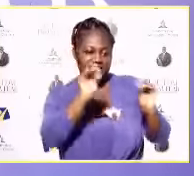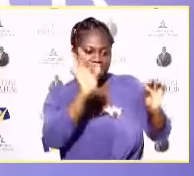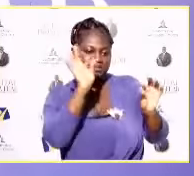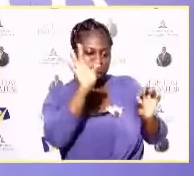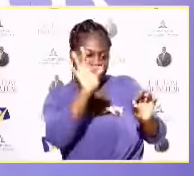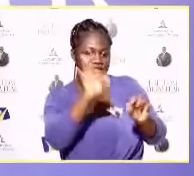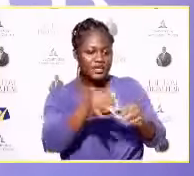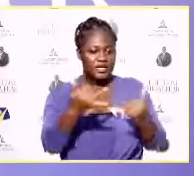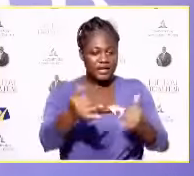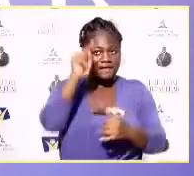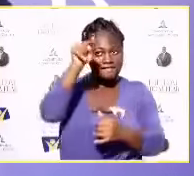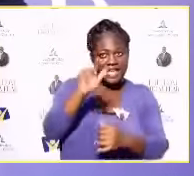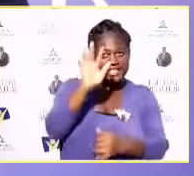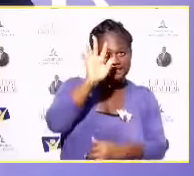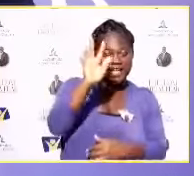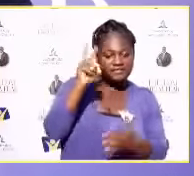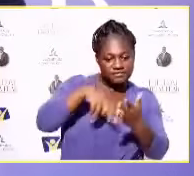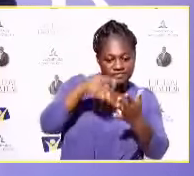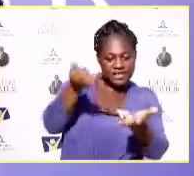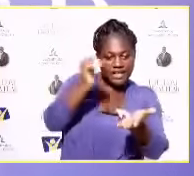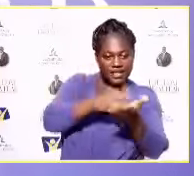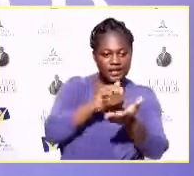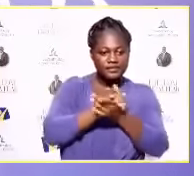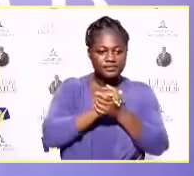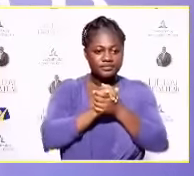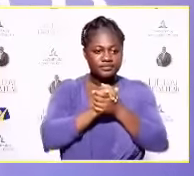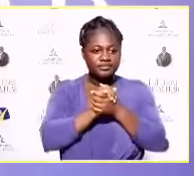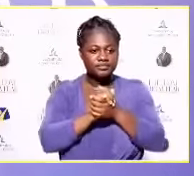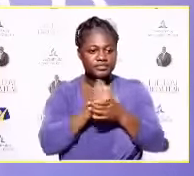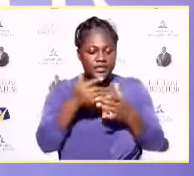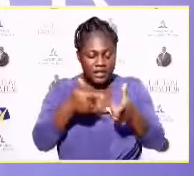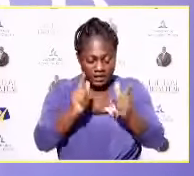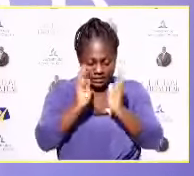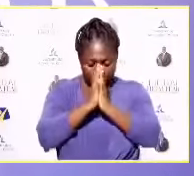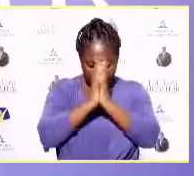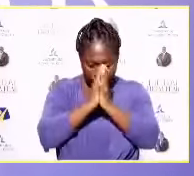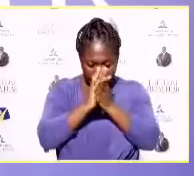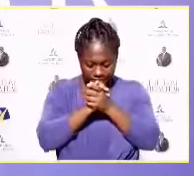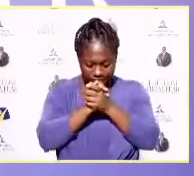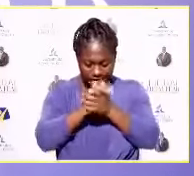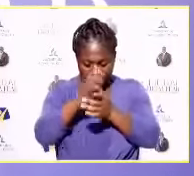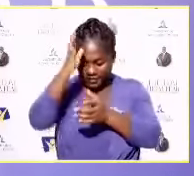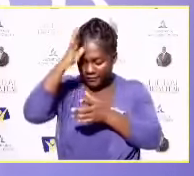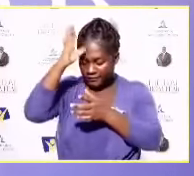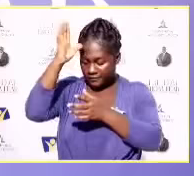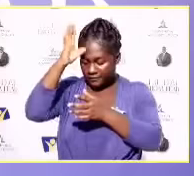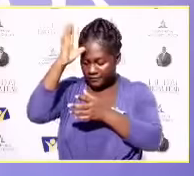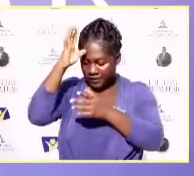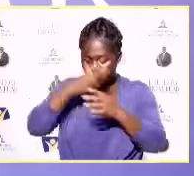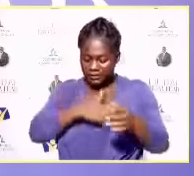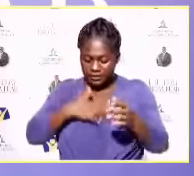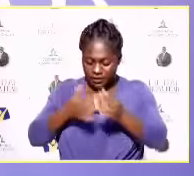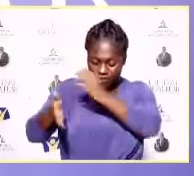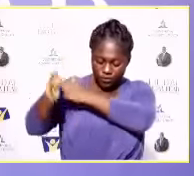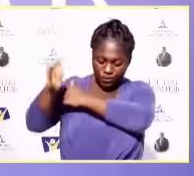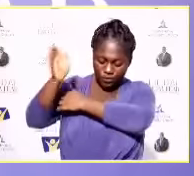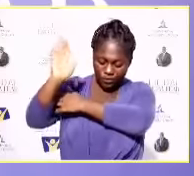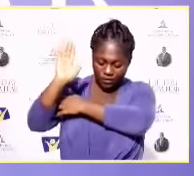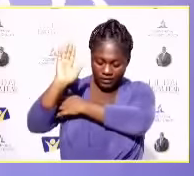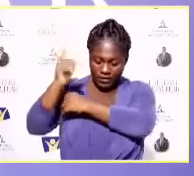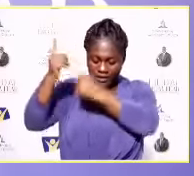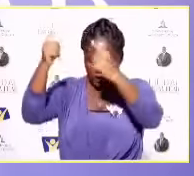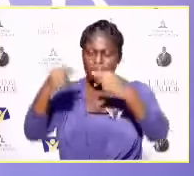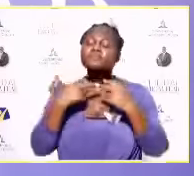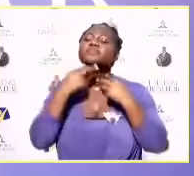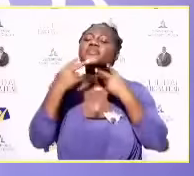Let's read verse 5 again. Let me pray. Father, please, God, be my